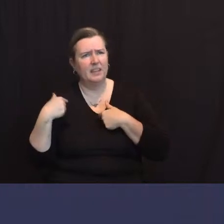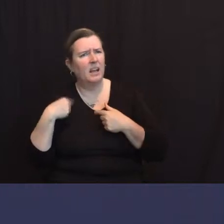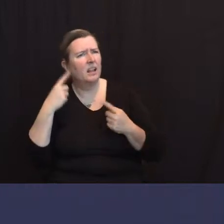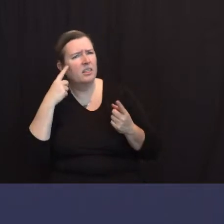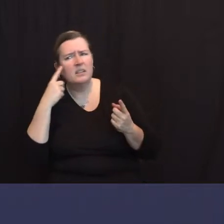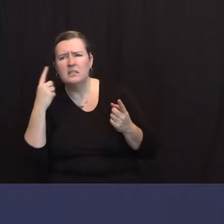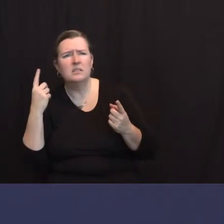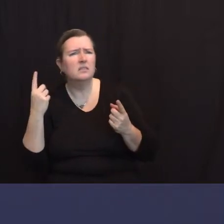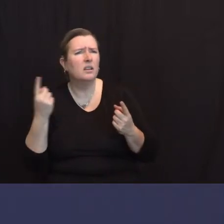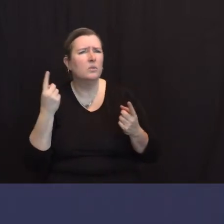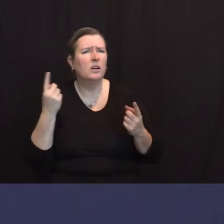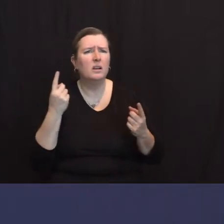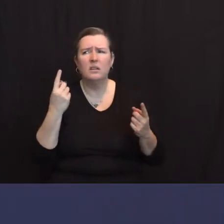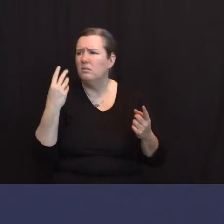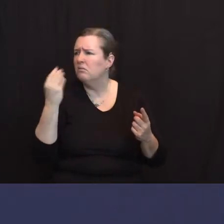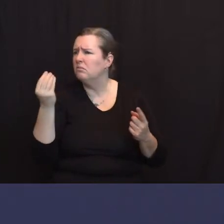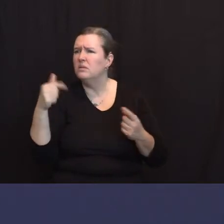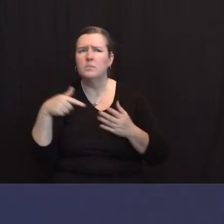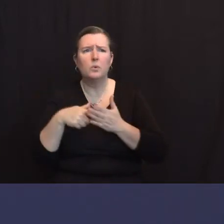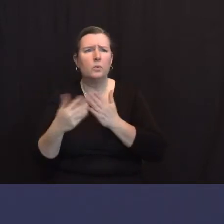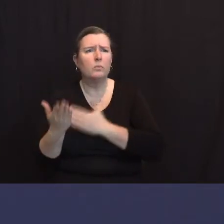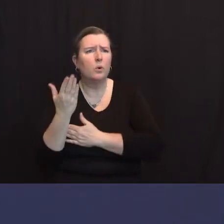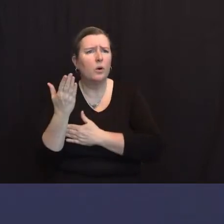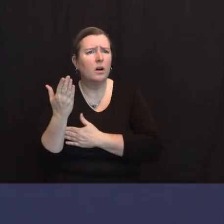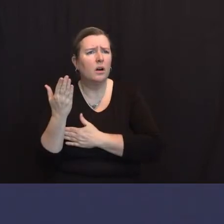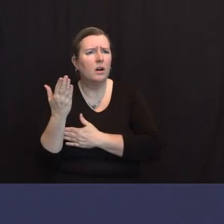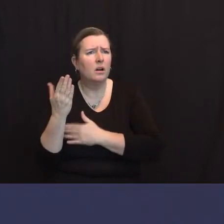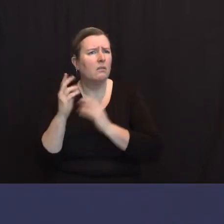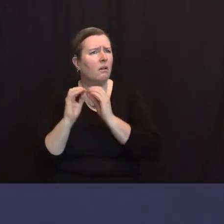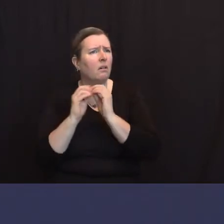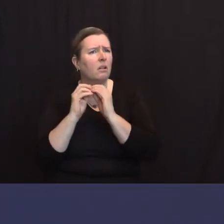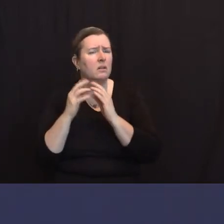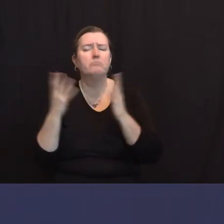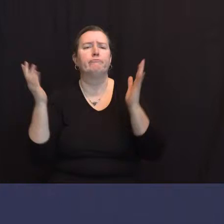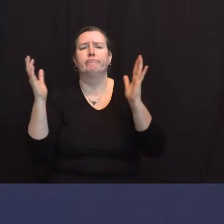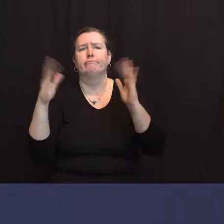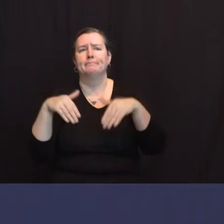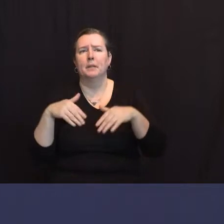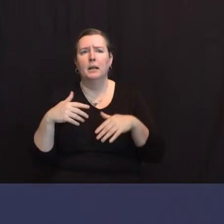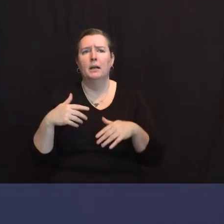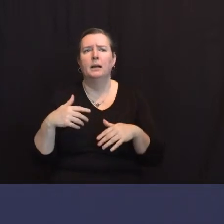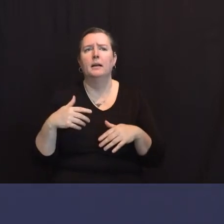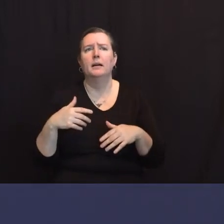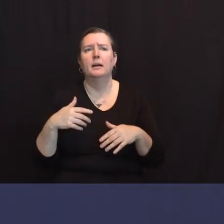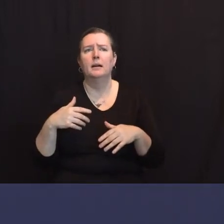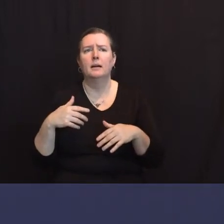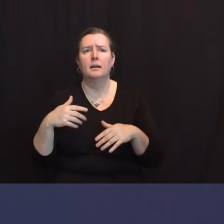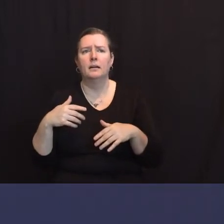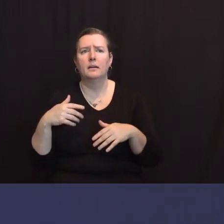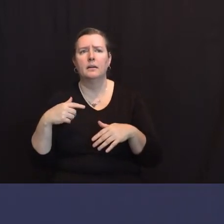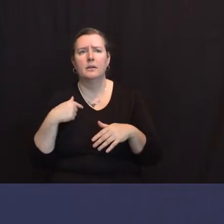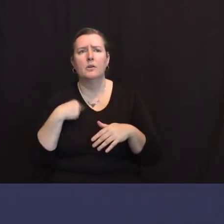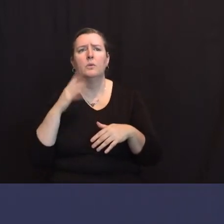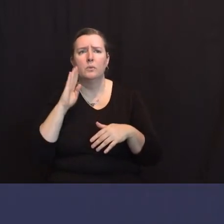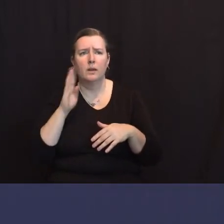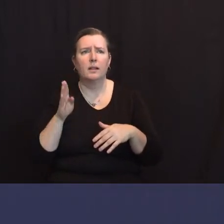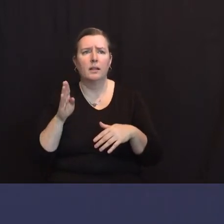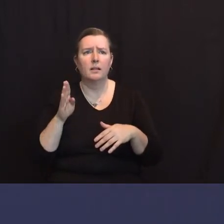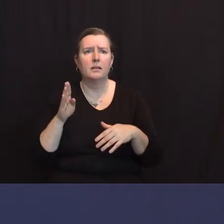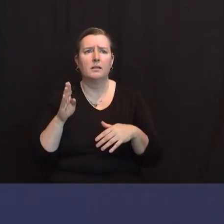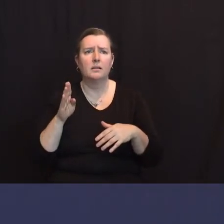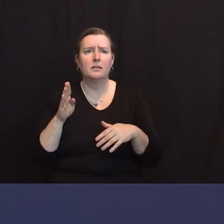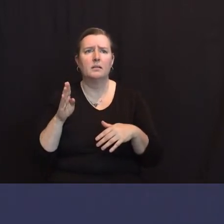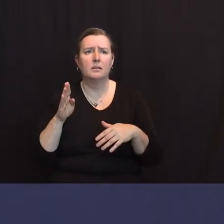today? With Tammy, right? Yeah. And you and I think are going to be together, I think up in Hudson County on Friday.